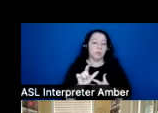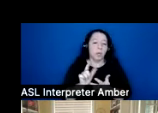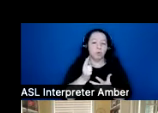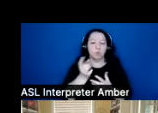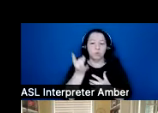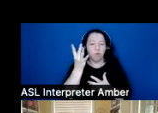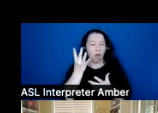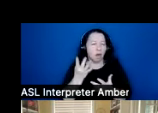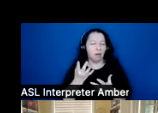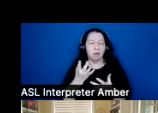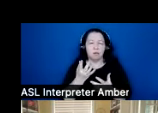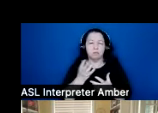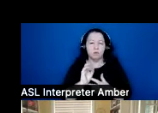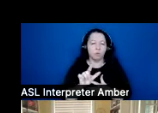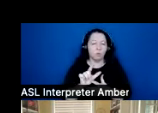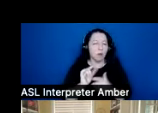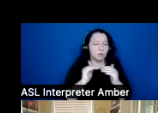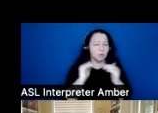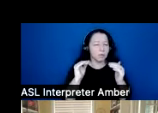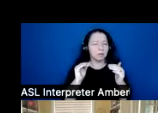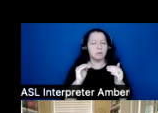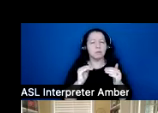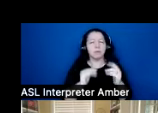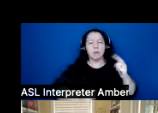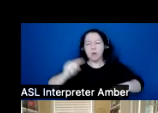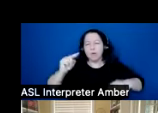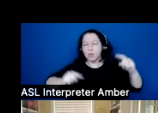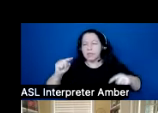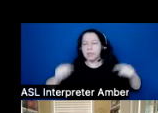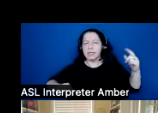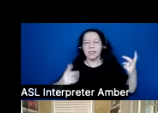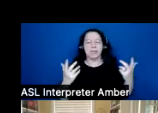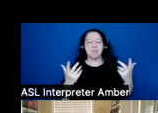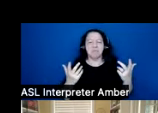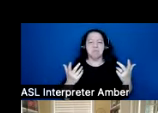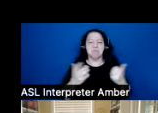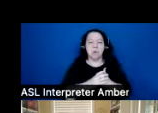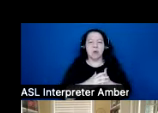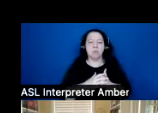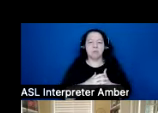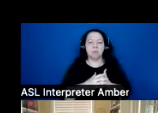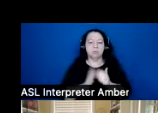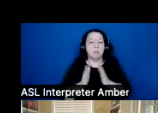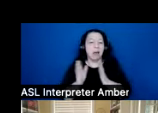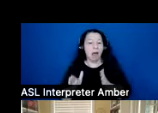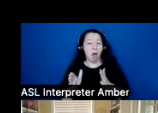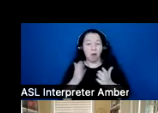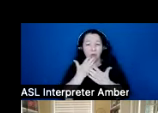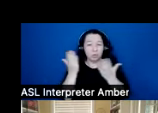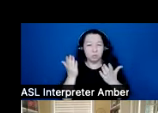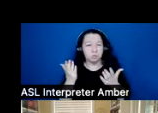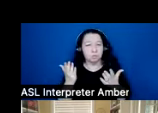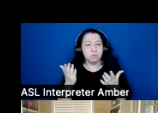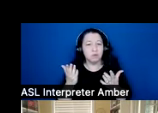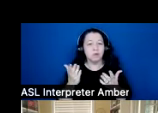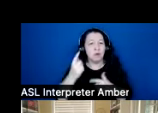violence, racial justice, diversity, uh, housing insecurity,